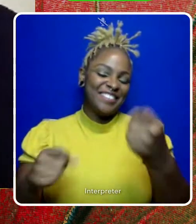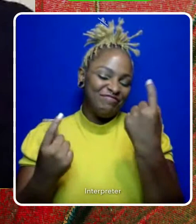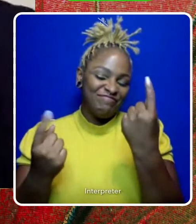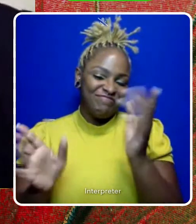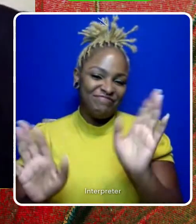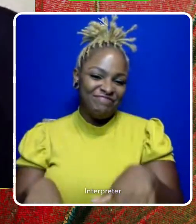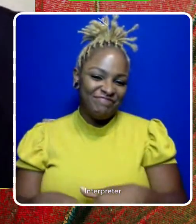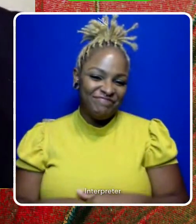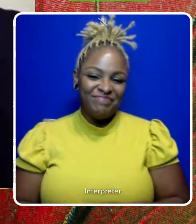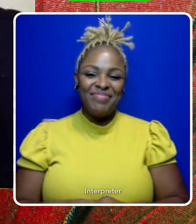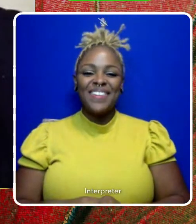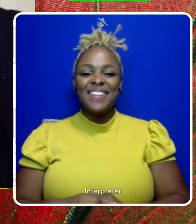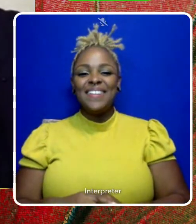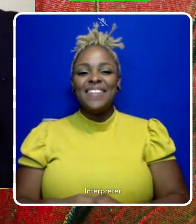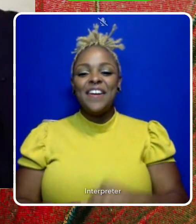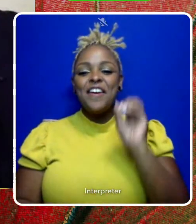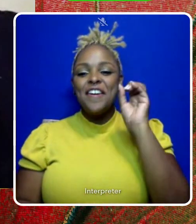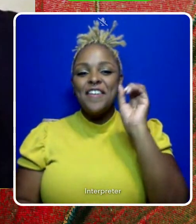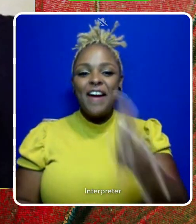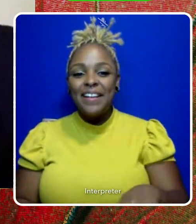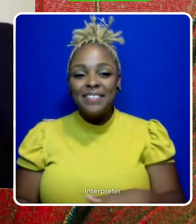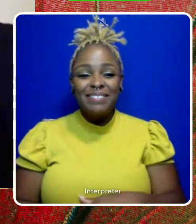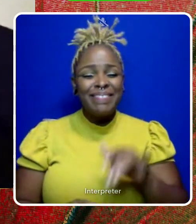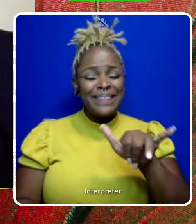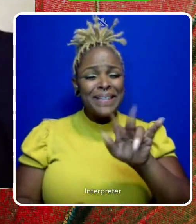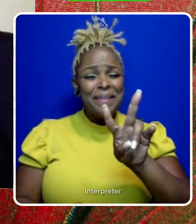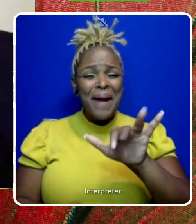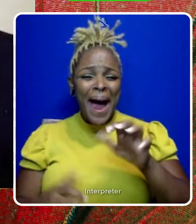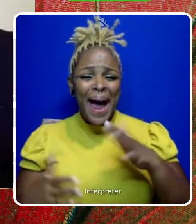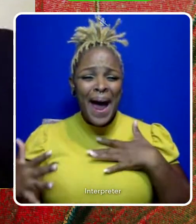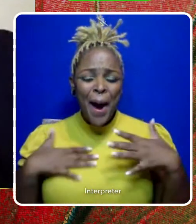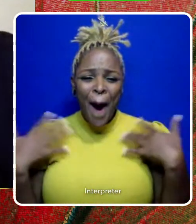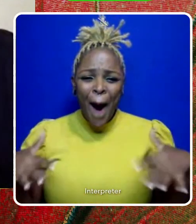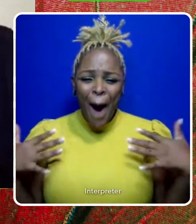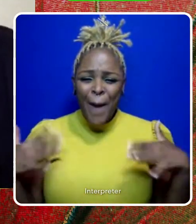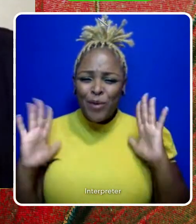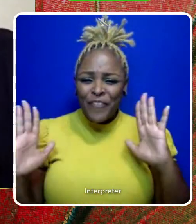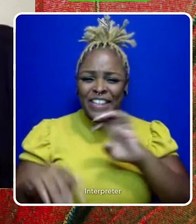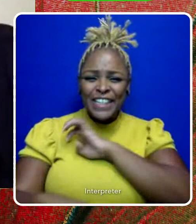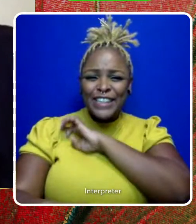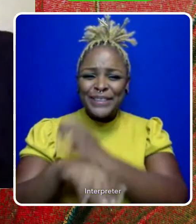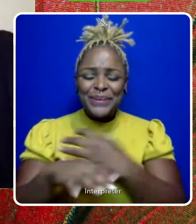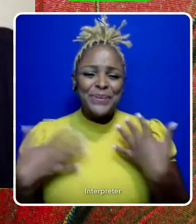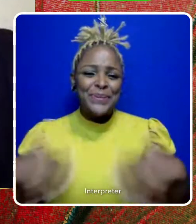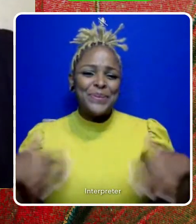That was a vibe. Great energy.